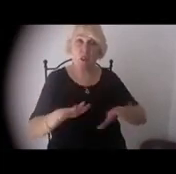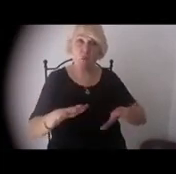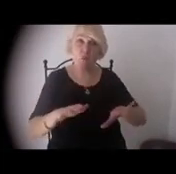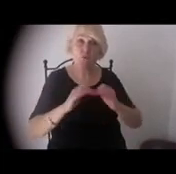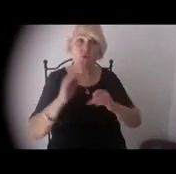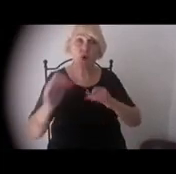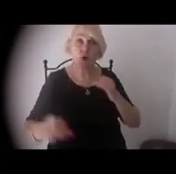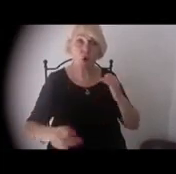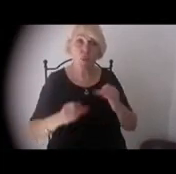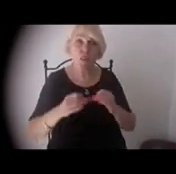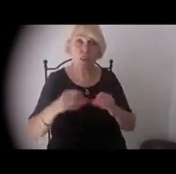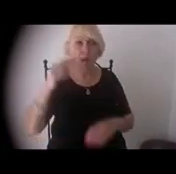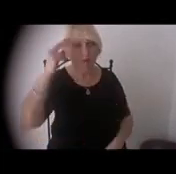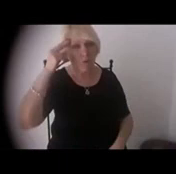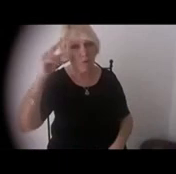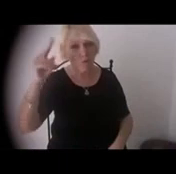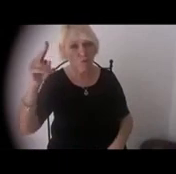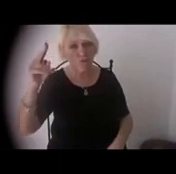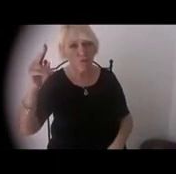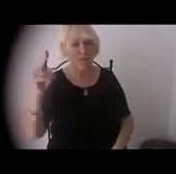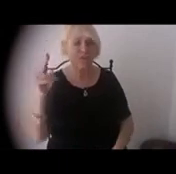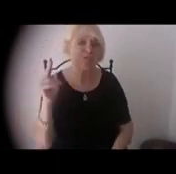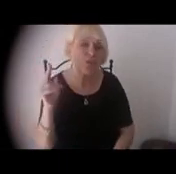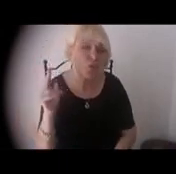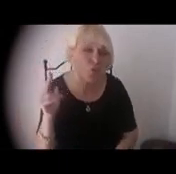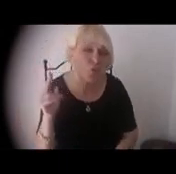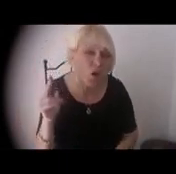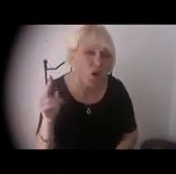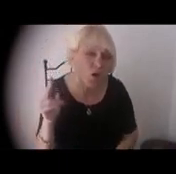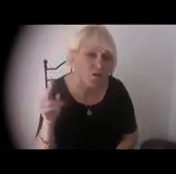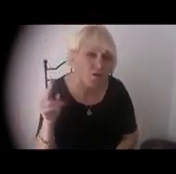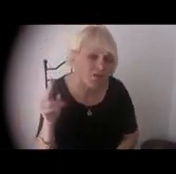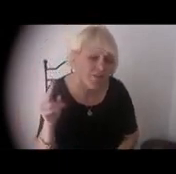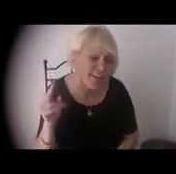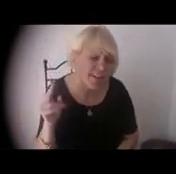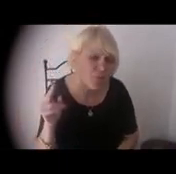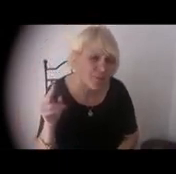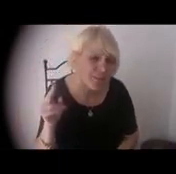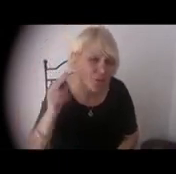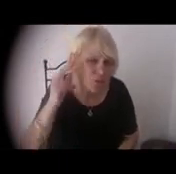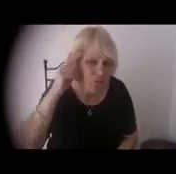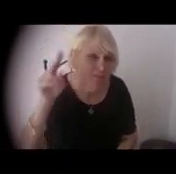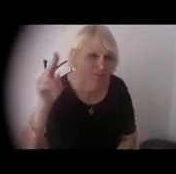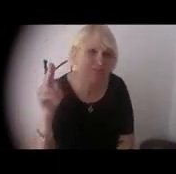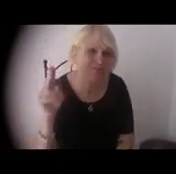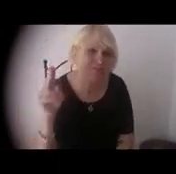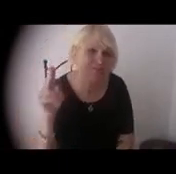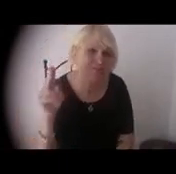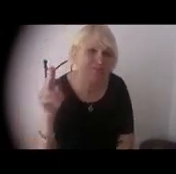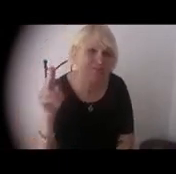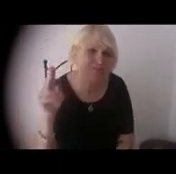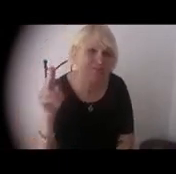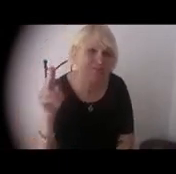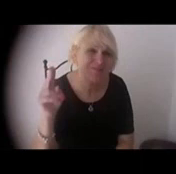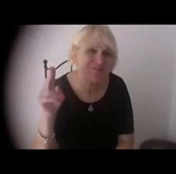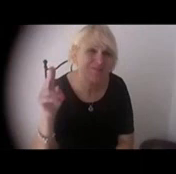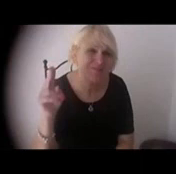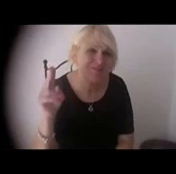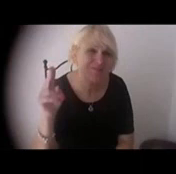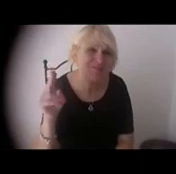called Couth, which offers online support for 11 to 18-year-olds.